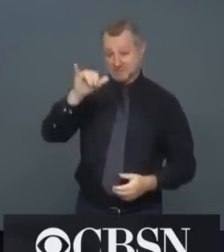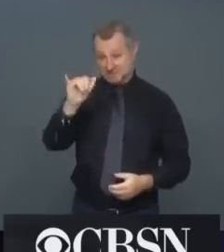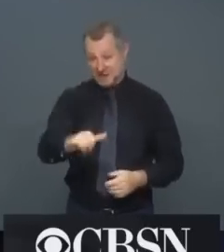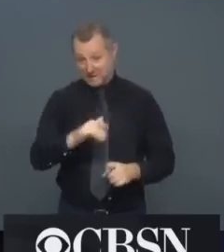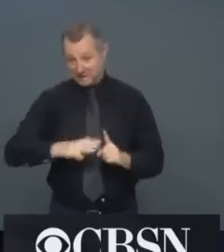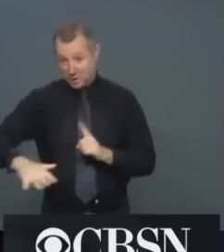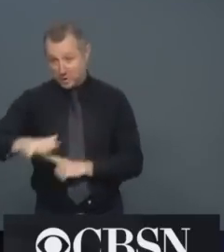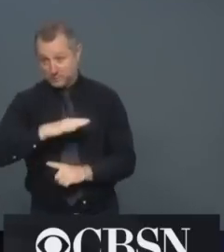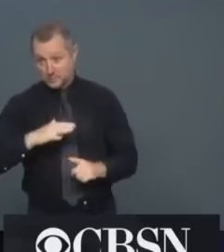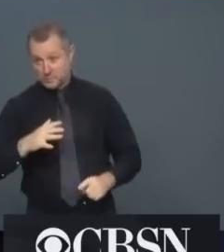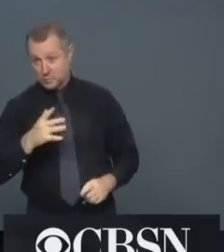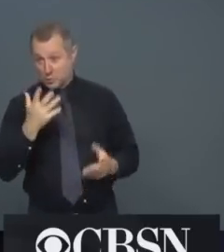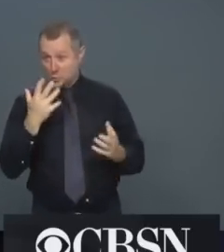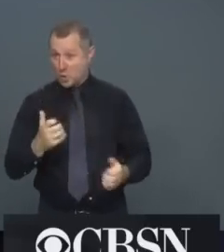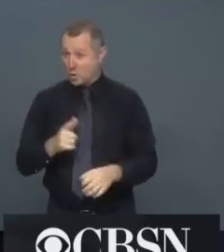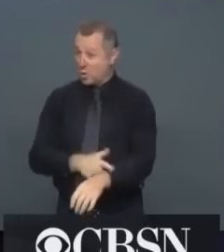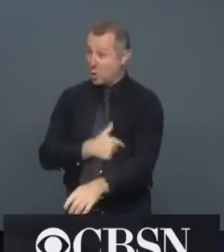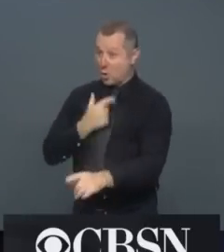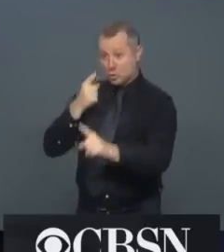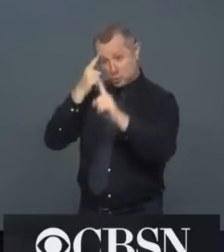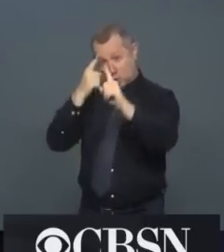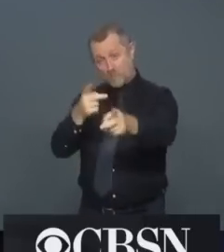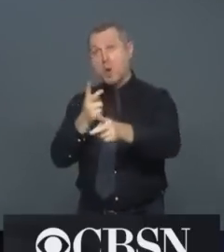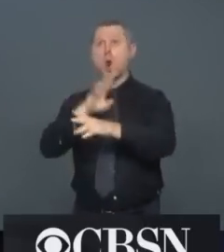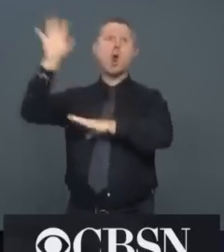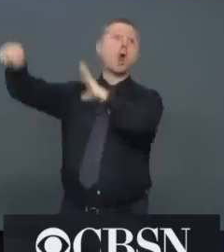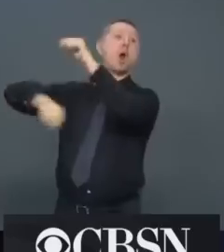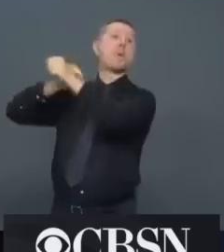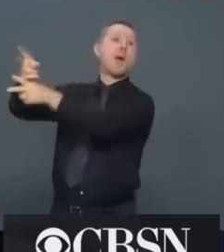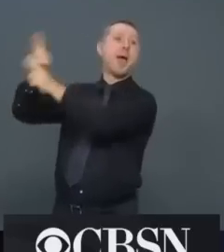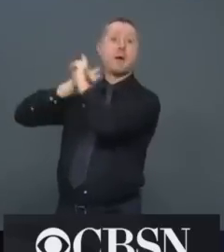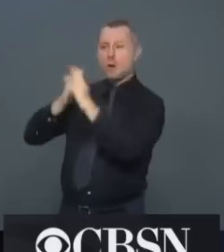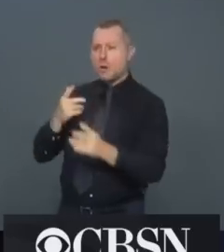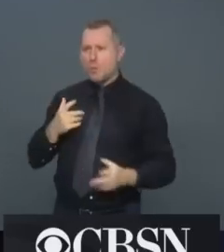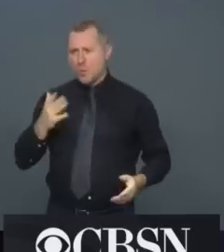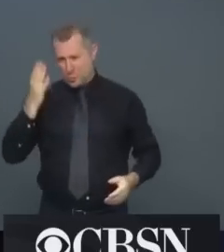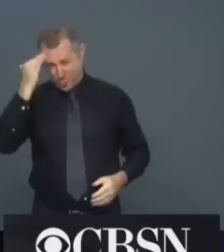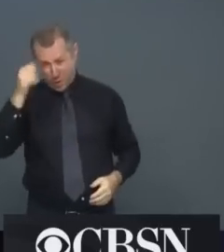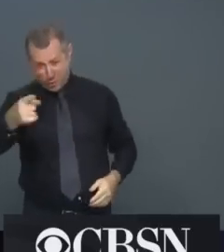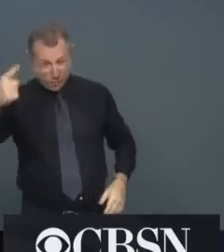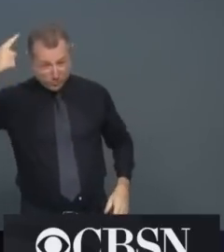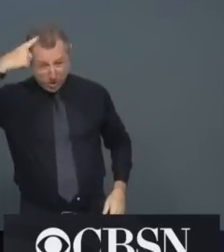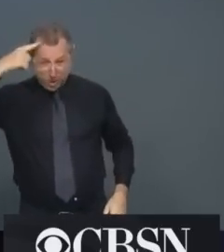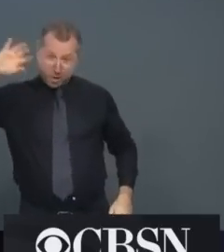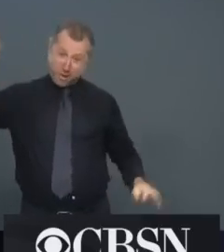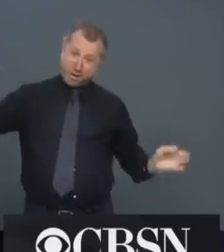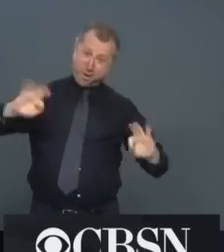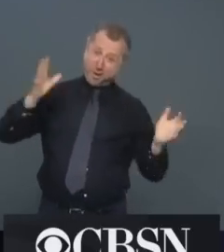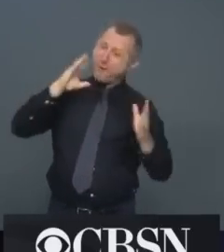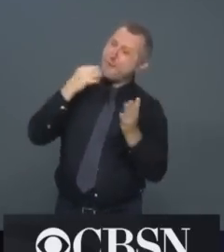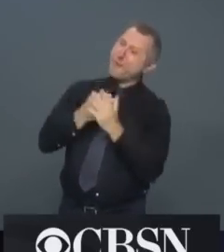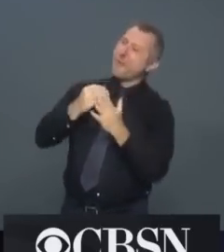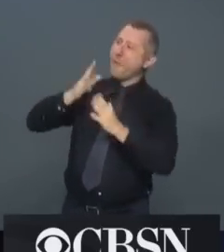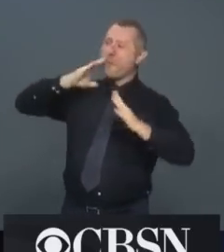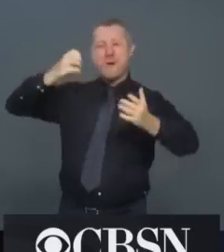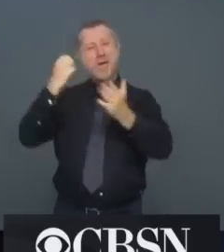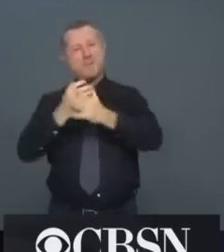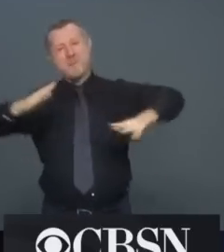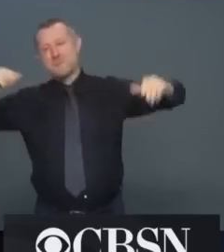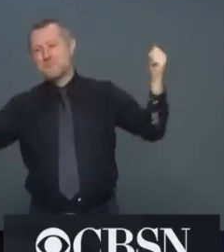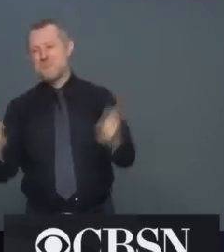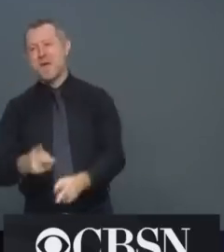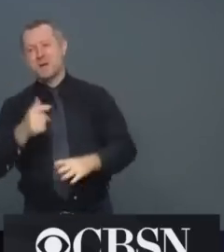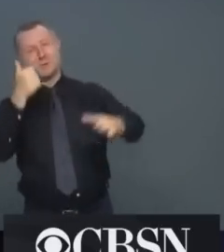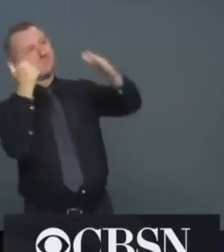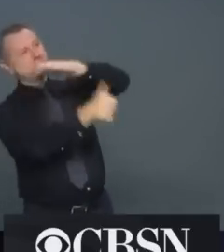want to do long-term borrowing? Why? Because you think the economy is going to come rushing back to New York under Trump? You know the man